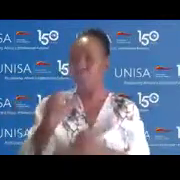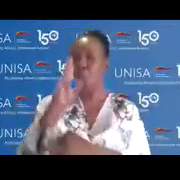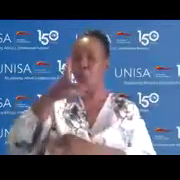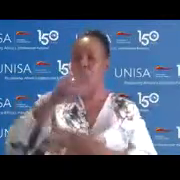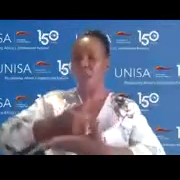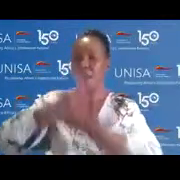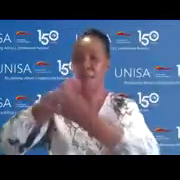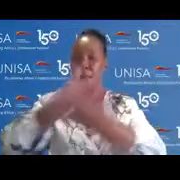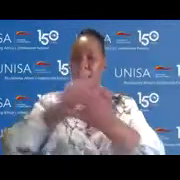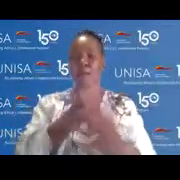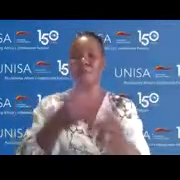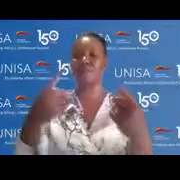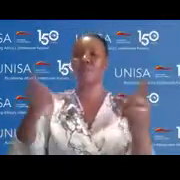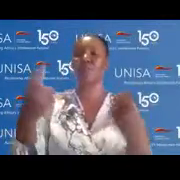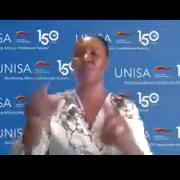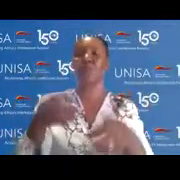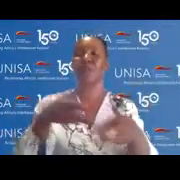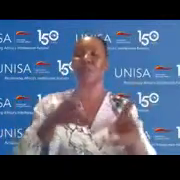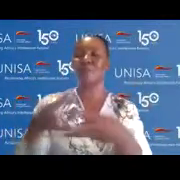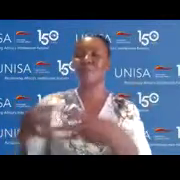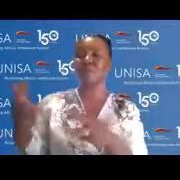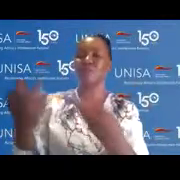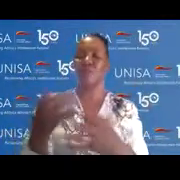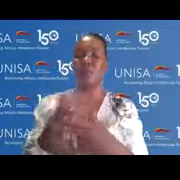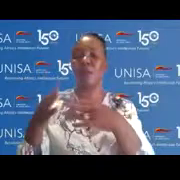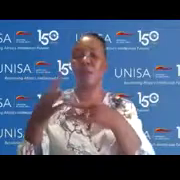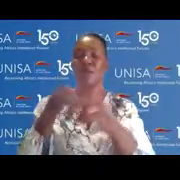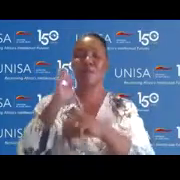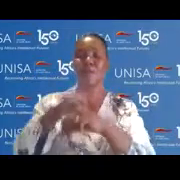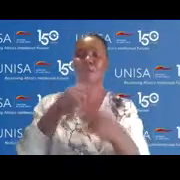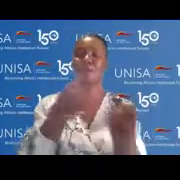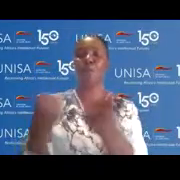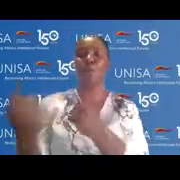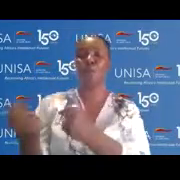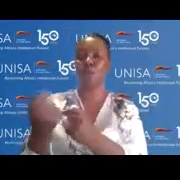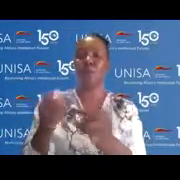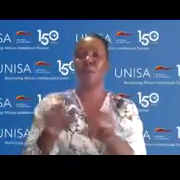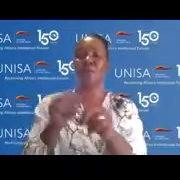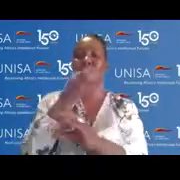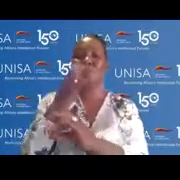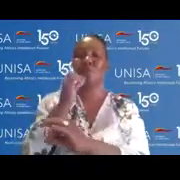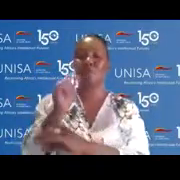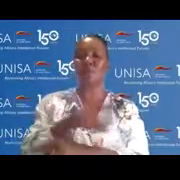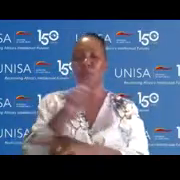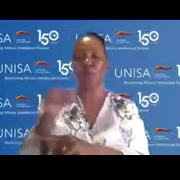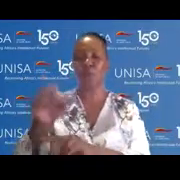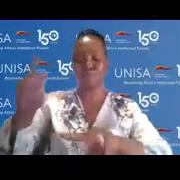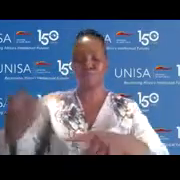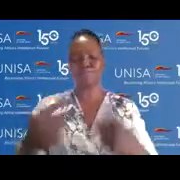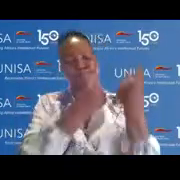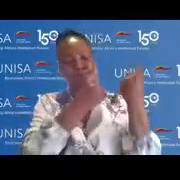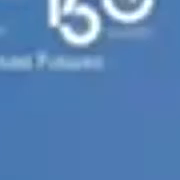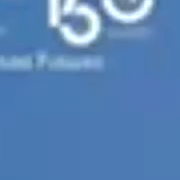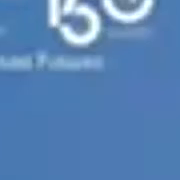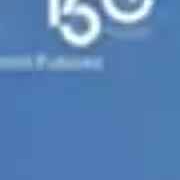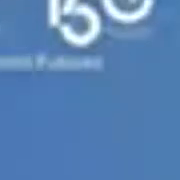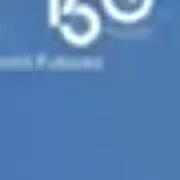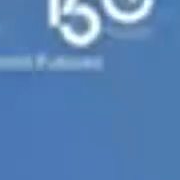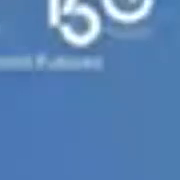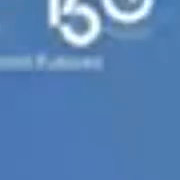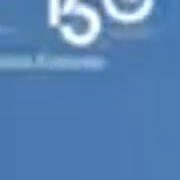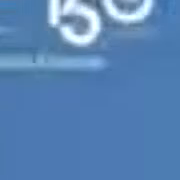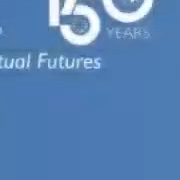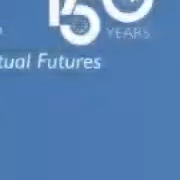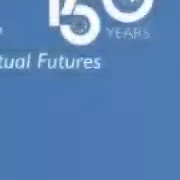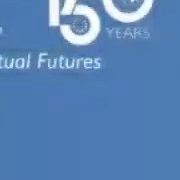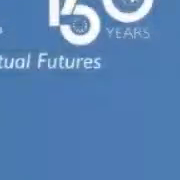different elements of what we need to do. So as I was saying, with your reflective journey journal as well, so please make sure